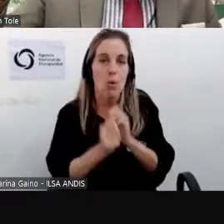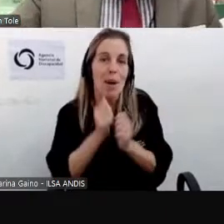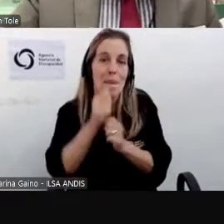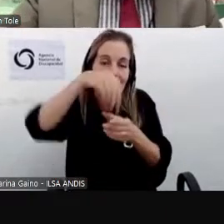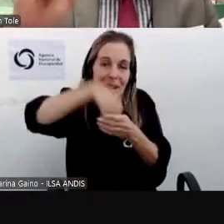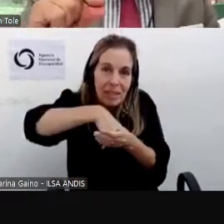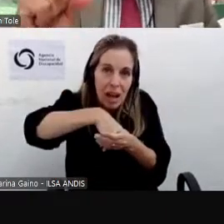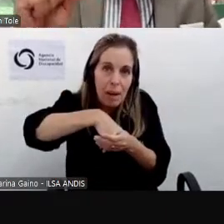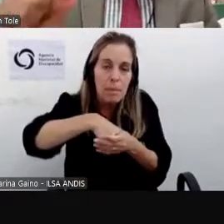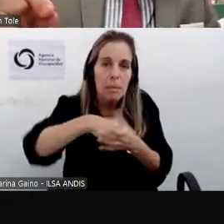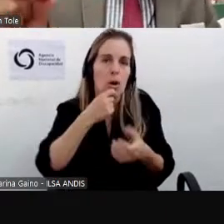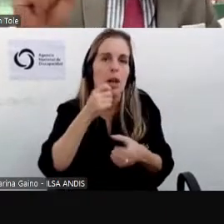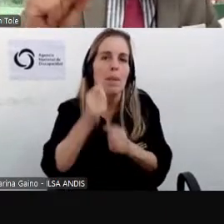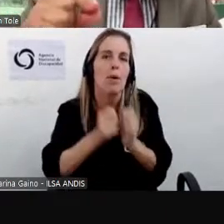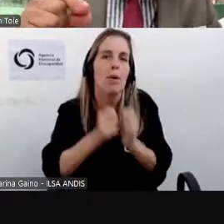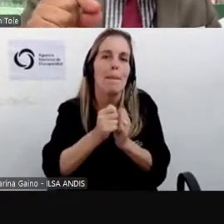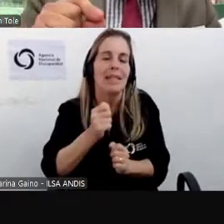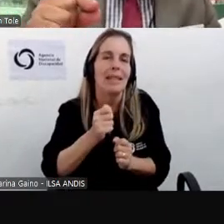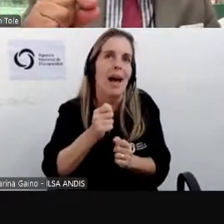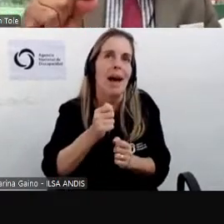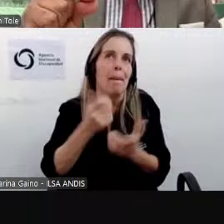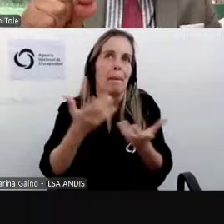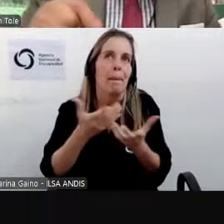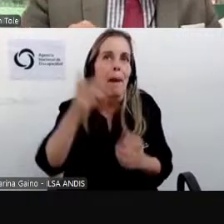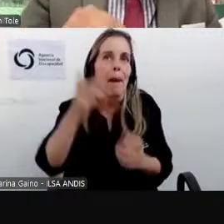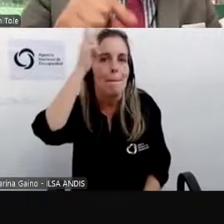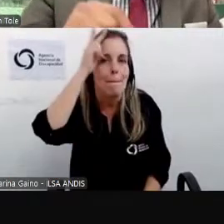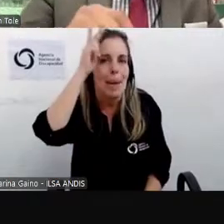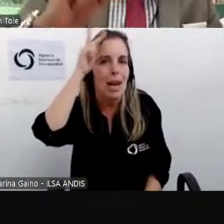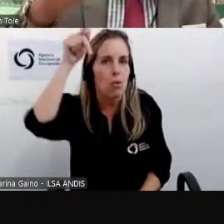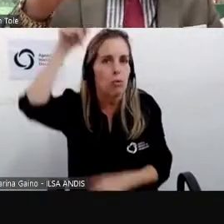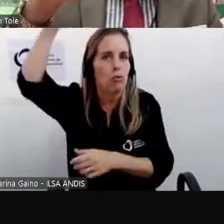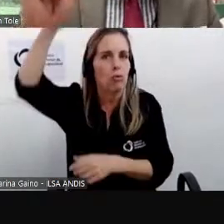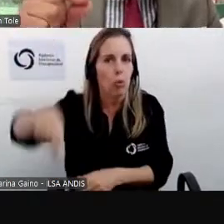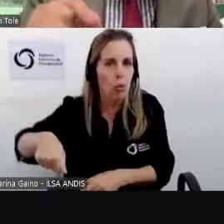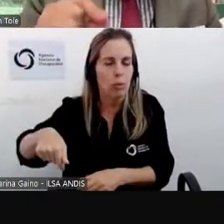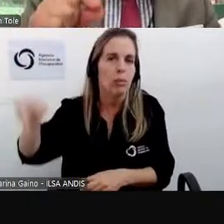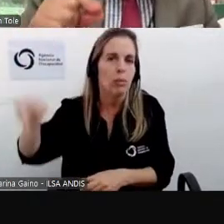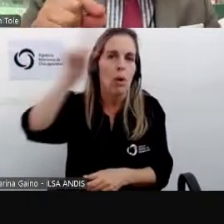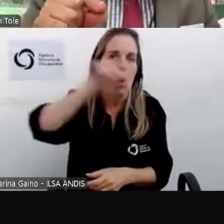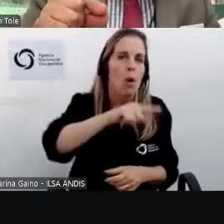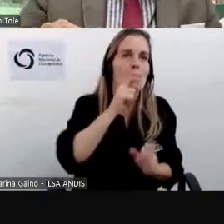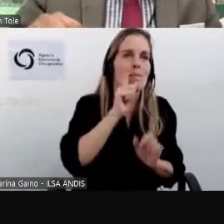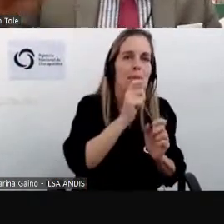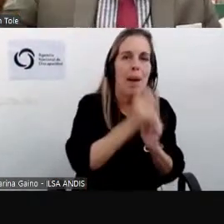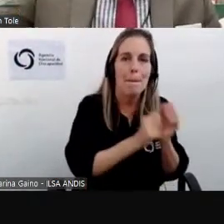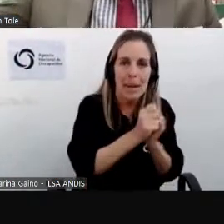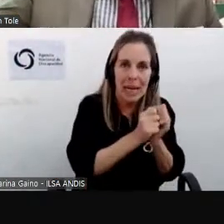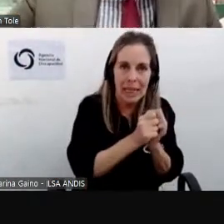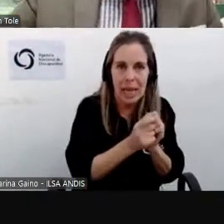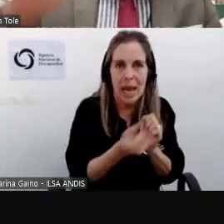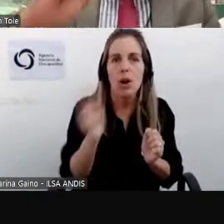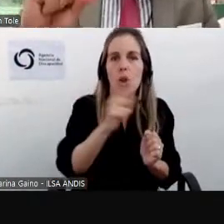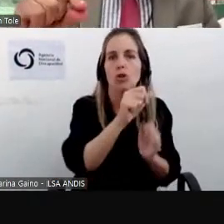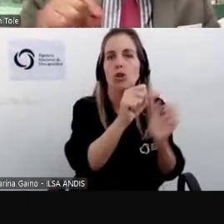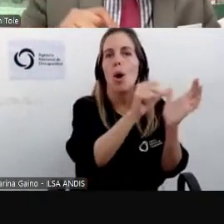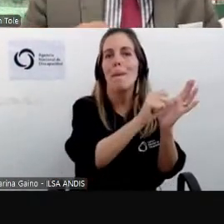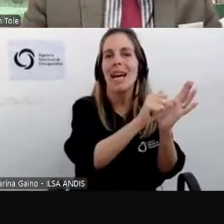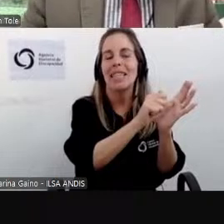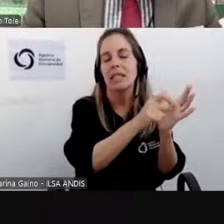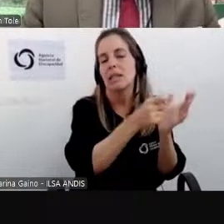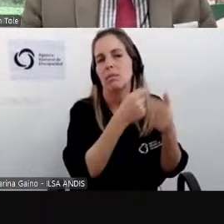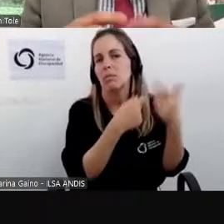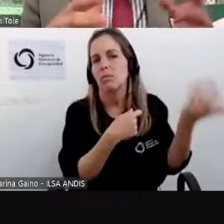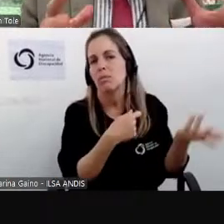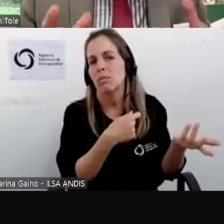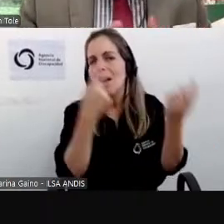operation in the south of Peru is not the same that the company's operation, the very same company's operation in